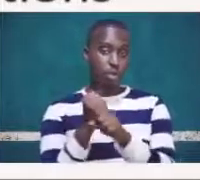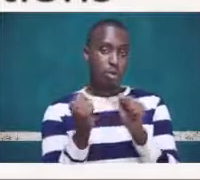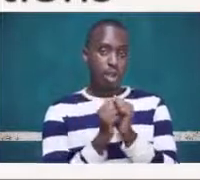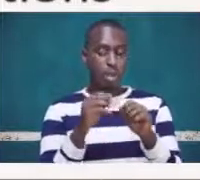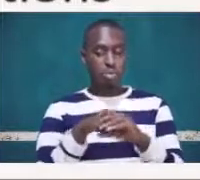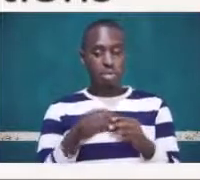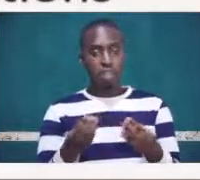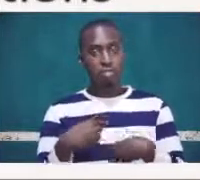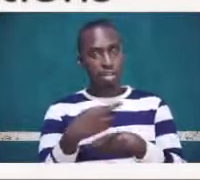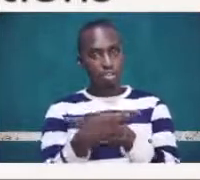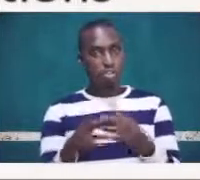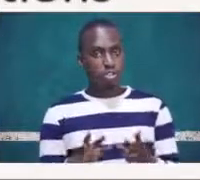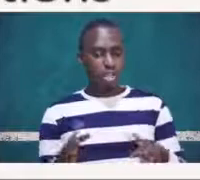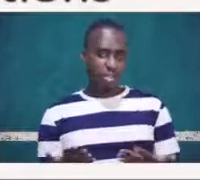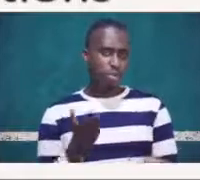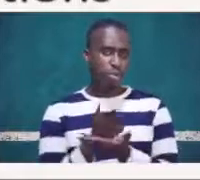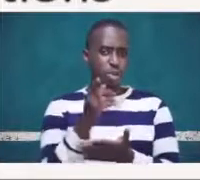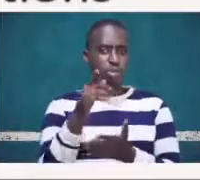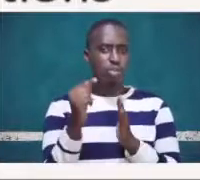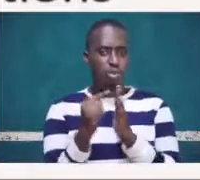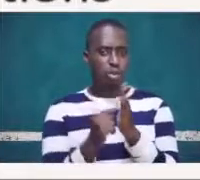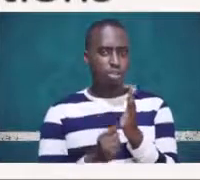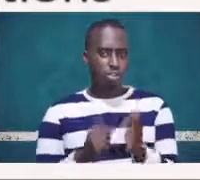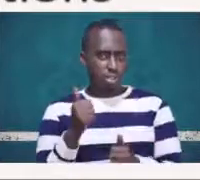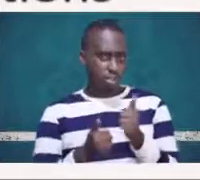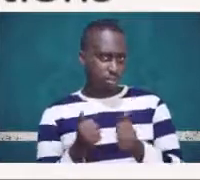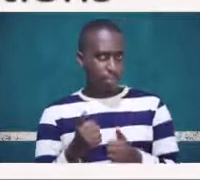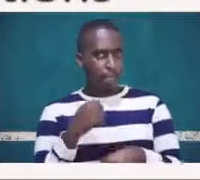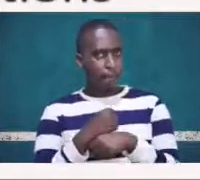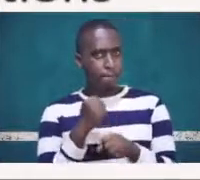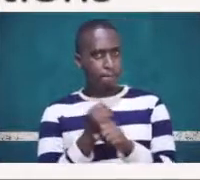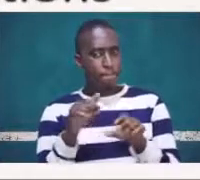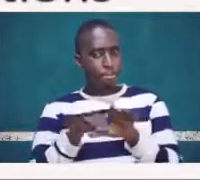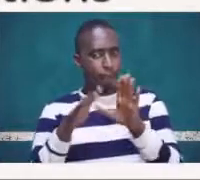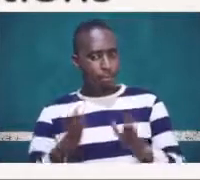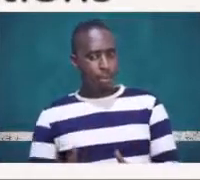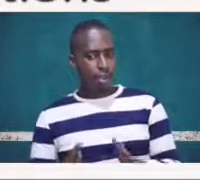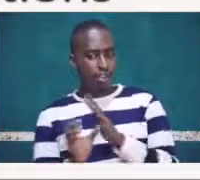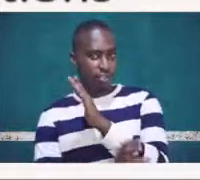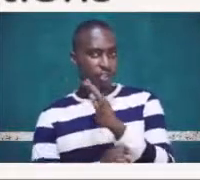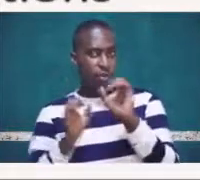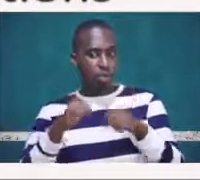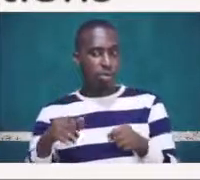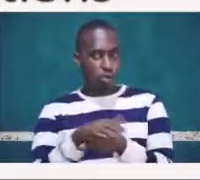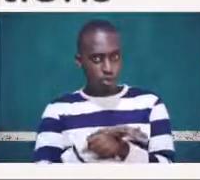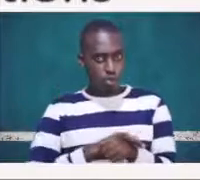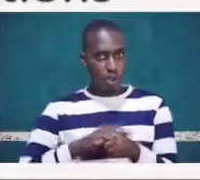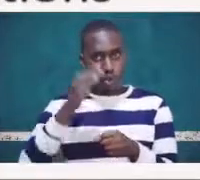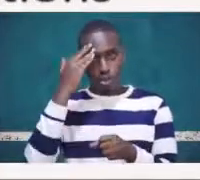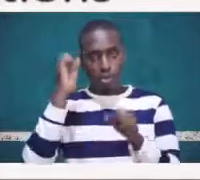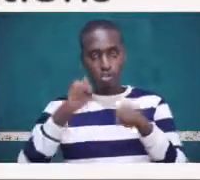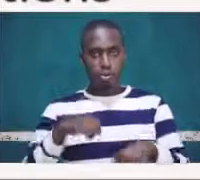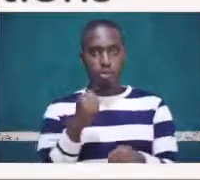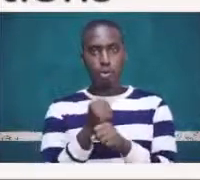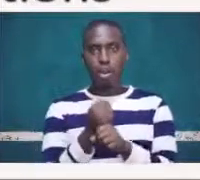region? What are those conditions that member states should fulfill in order for trade